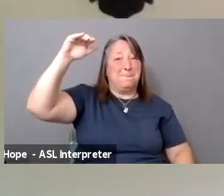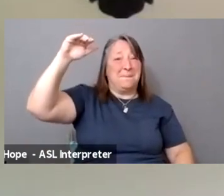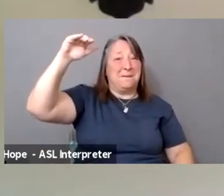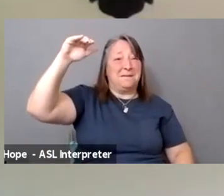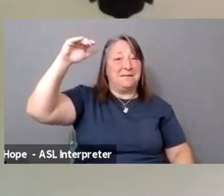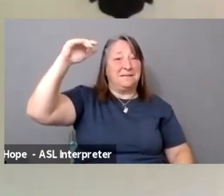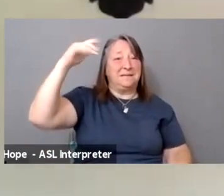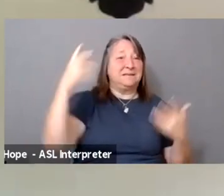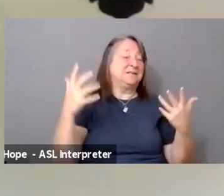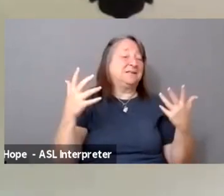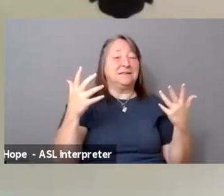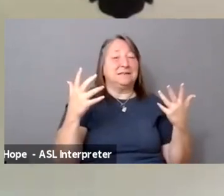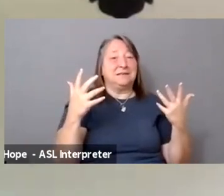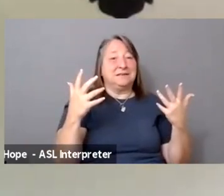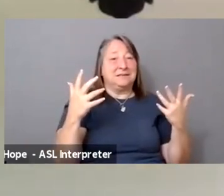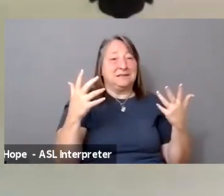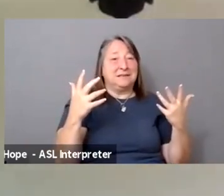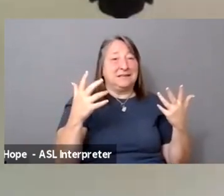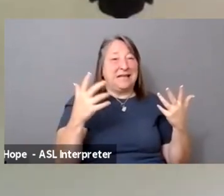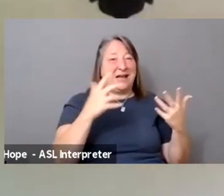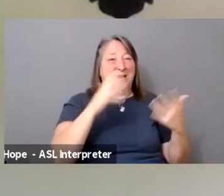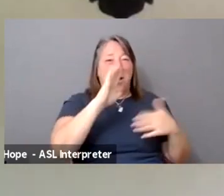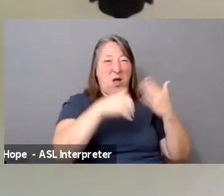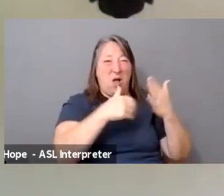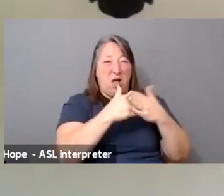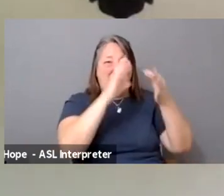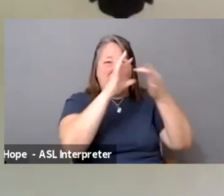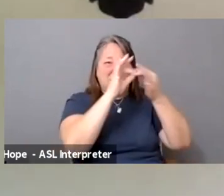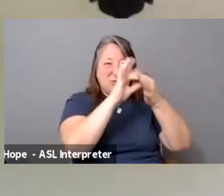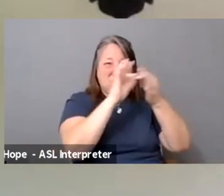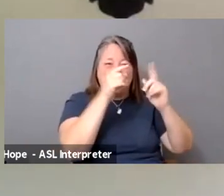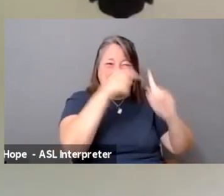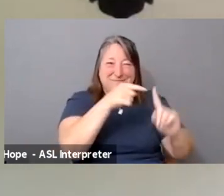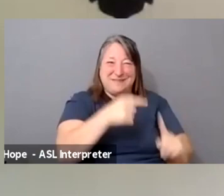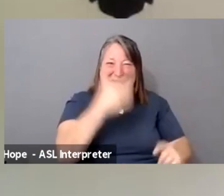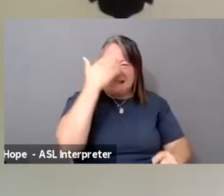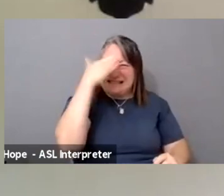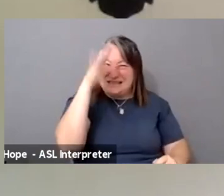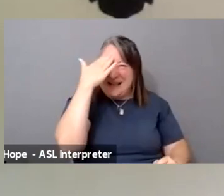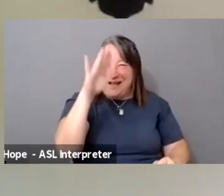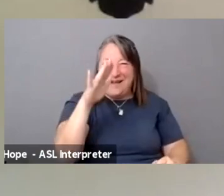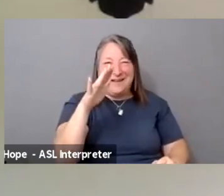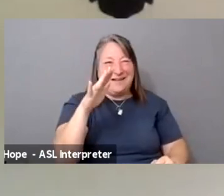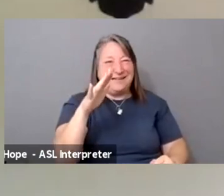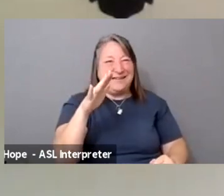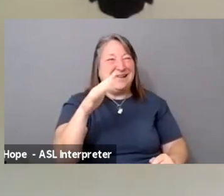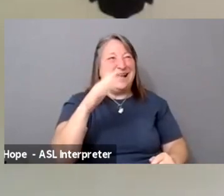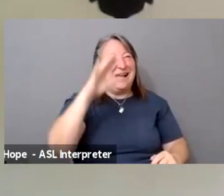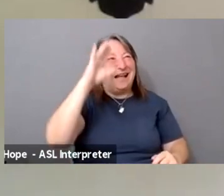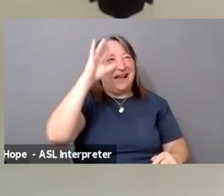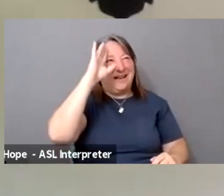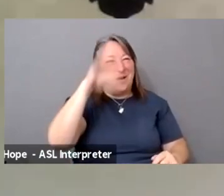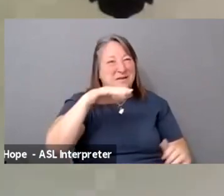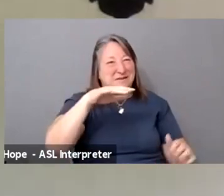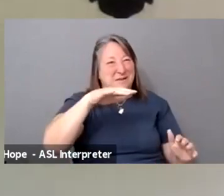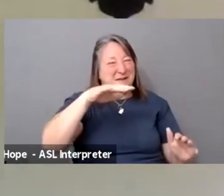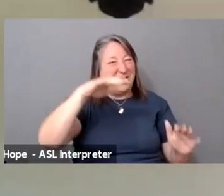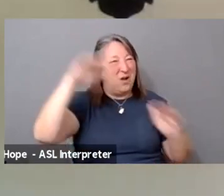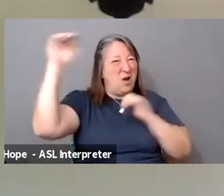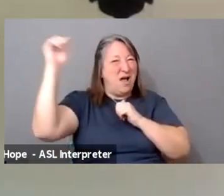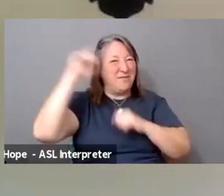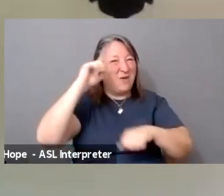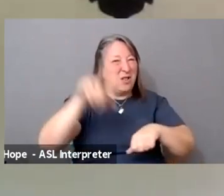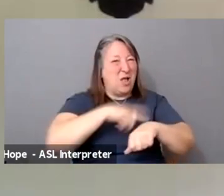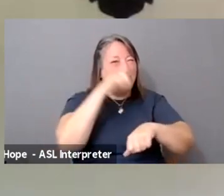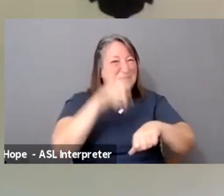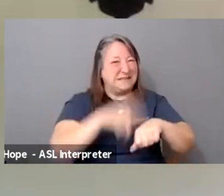you know, I wasn't sure what the details were. You know, I was just there. I was going to be away for a long time. But once, you know,